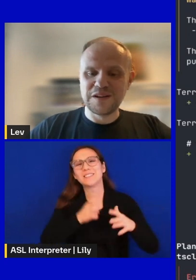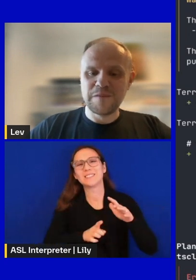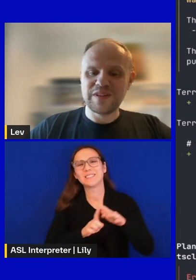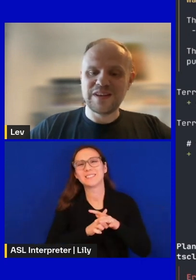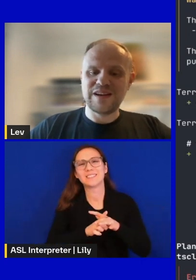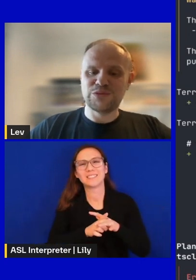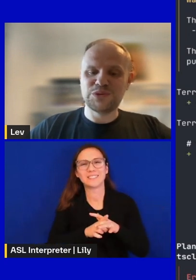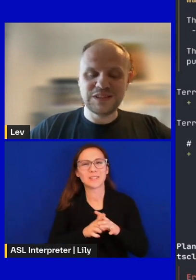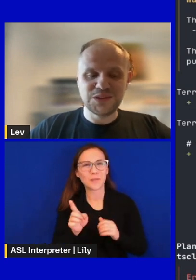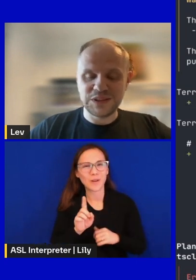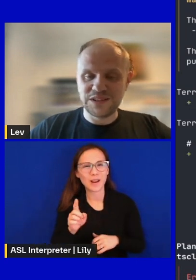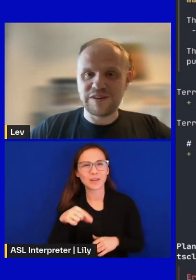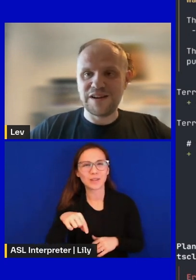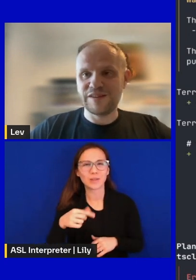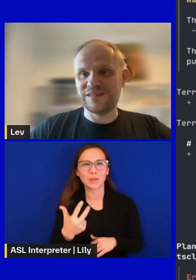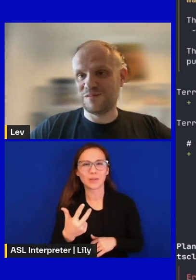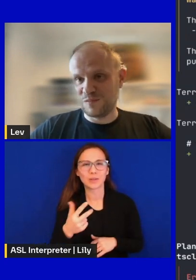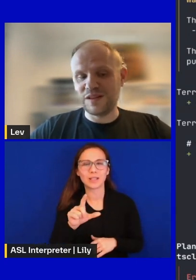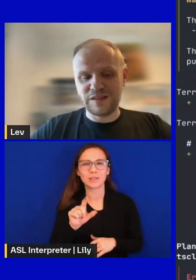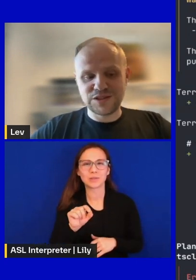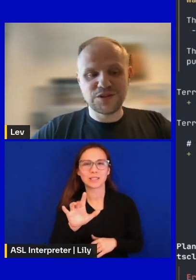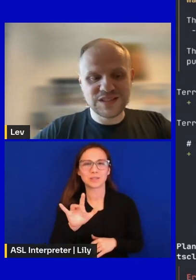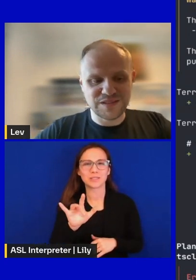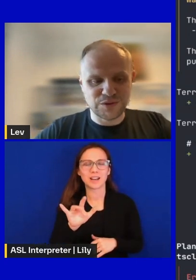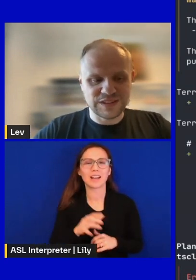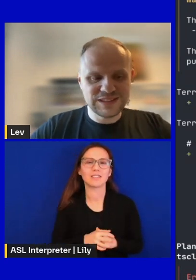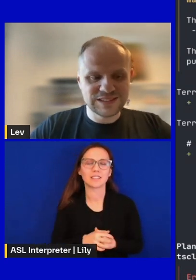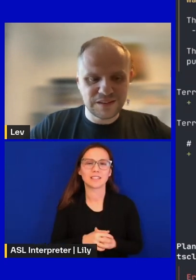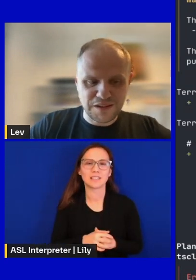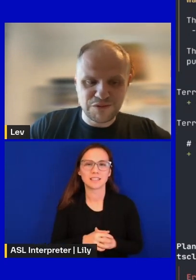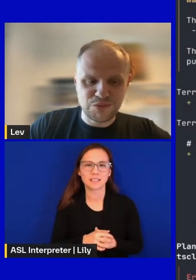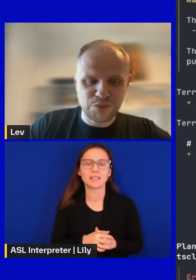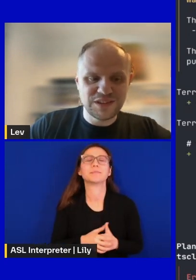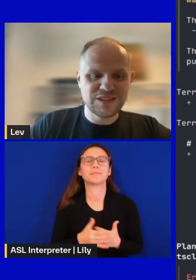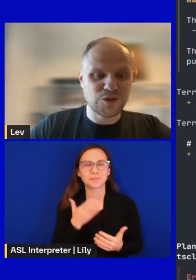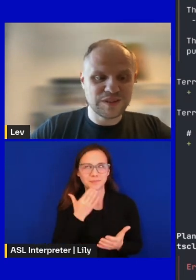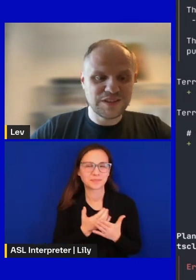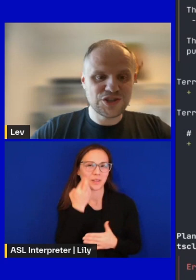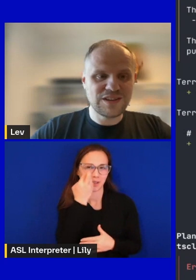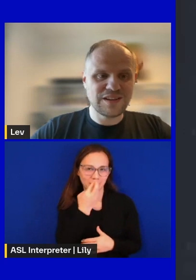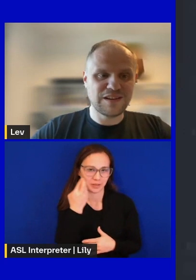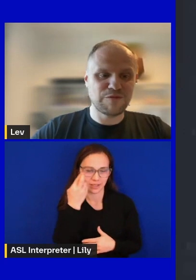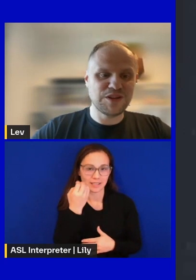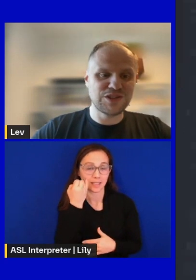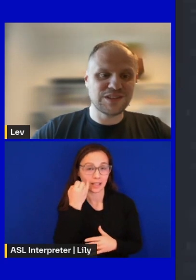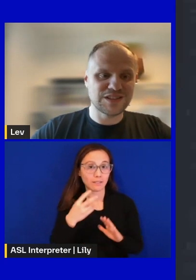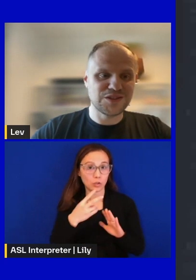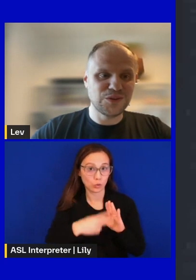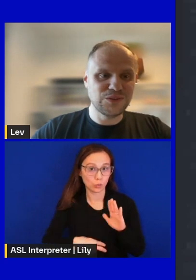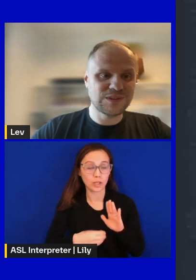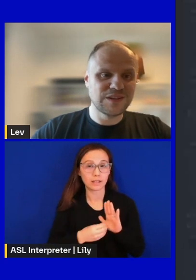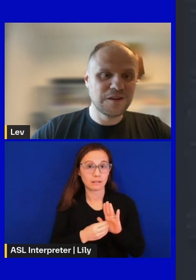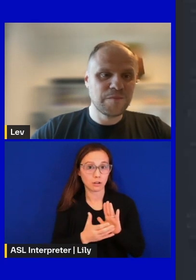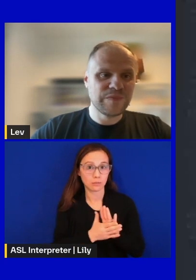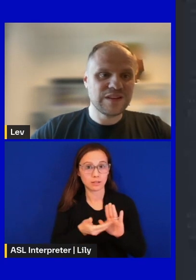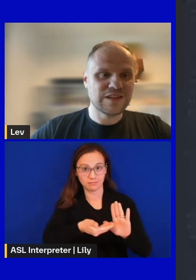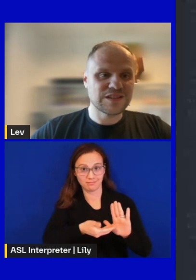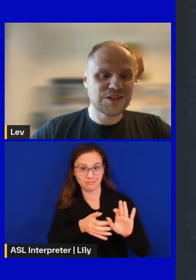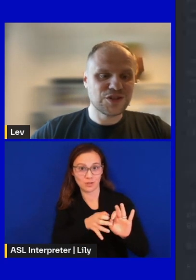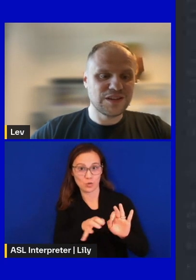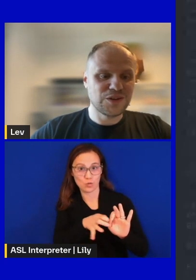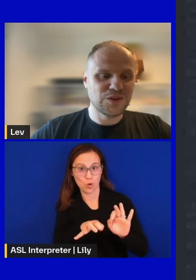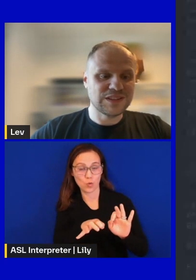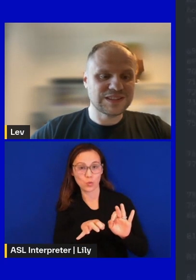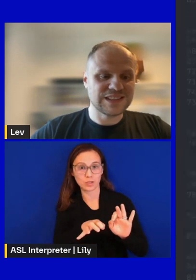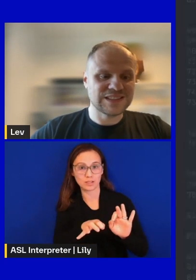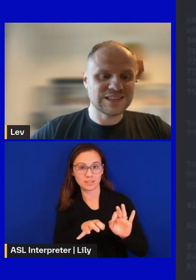Q3 of 2025. And there's a reason for this. If we read the documentation, and I've mentioned this note, there's